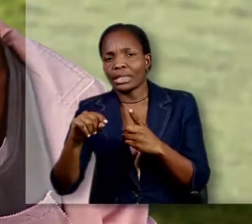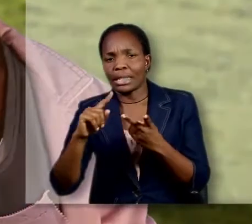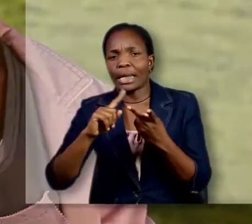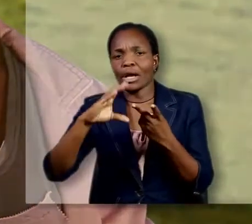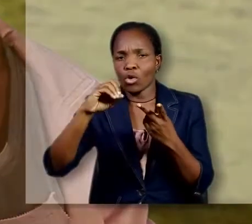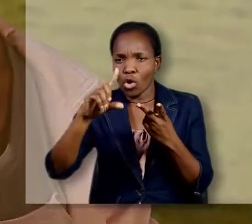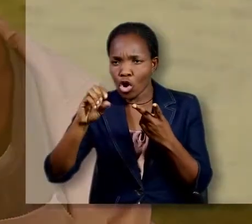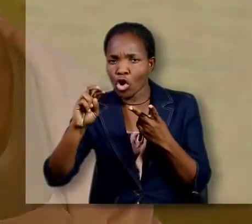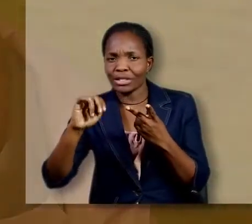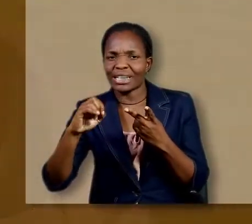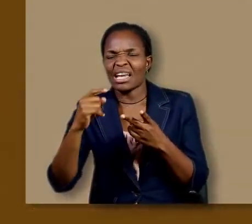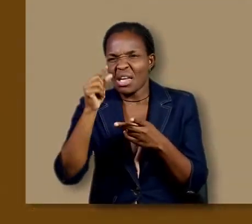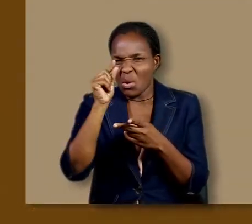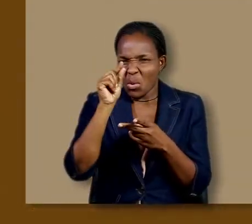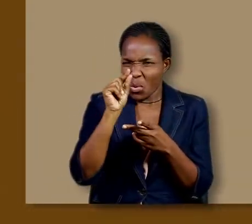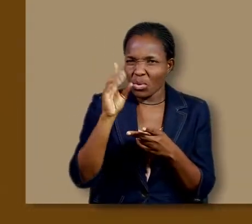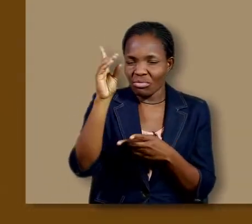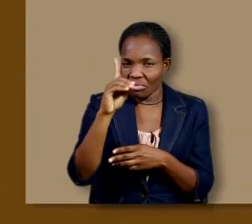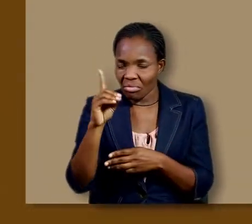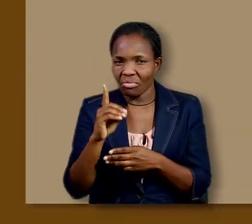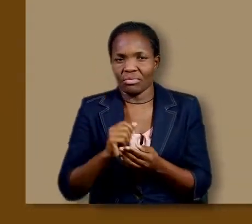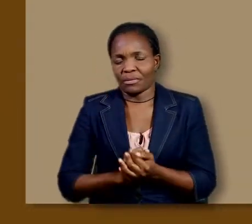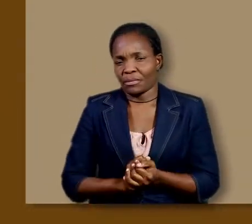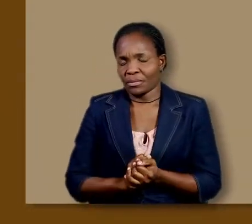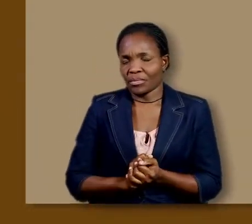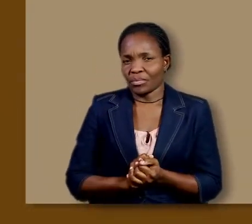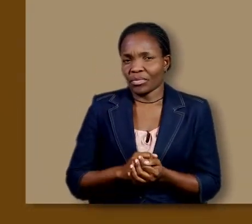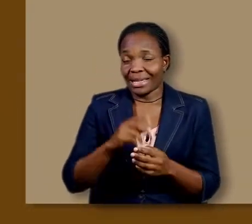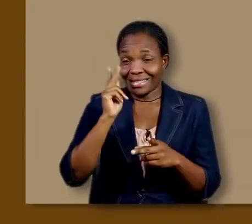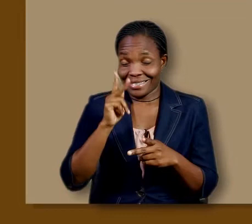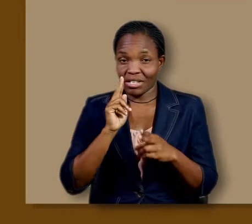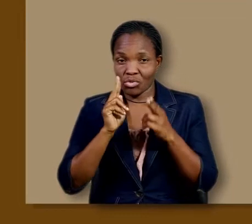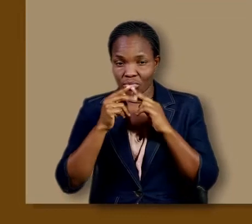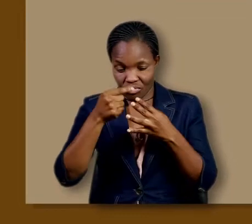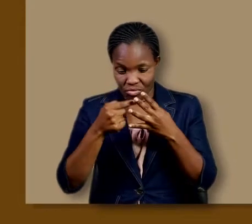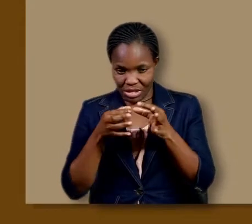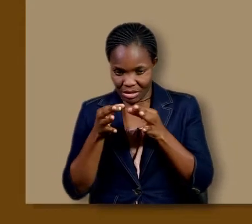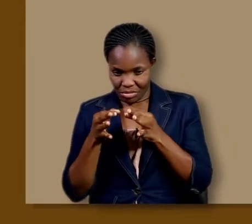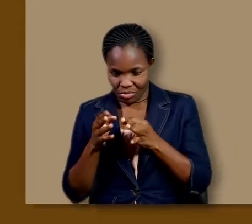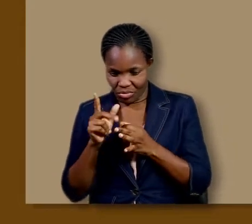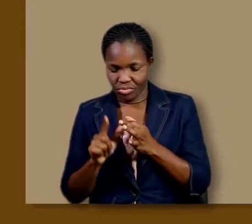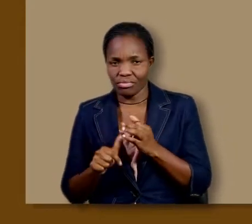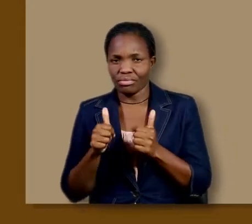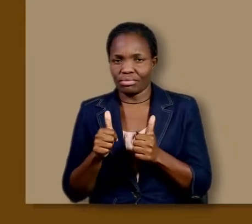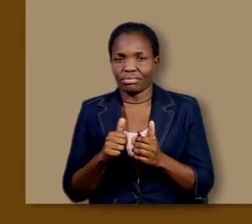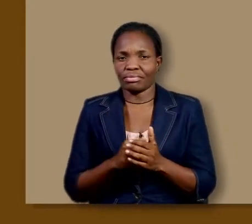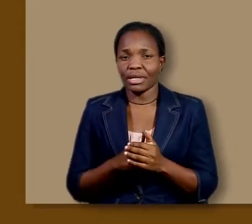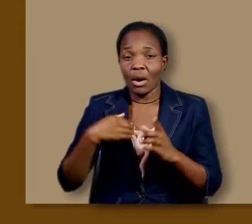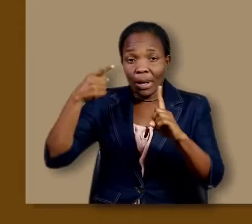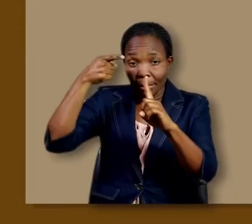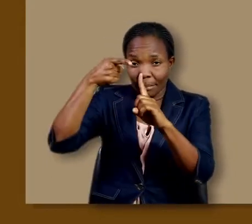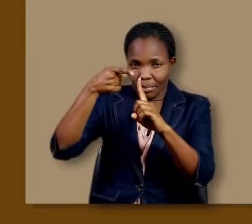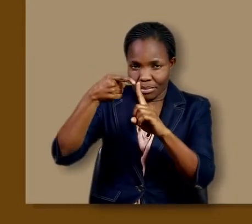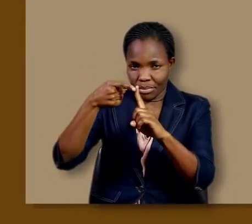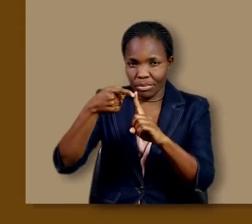few democracies and authoritarian regimes, and we will discuss each of these briefly. Our lesson objective then is that learners